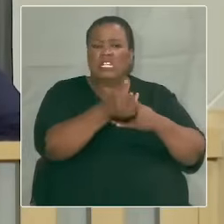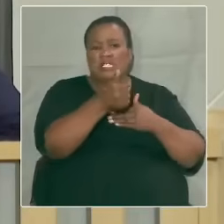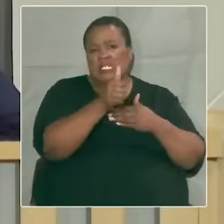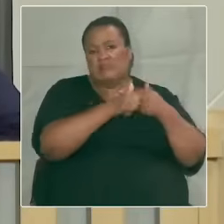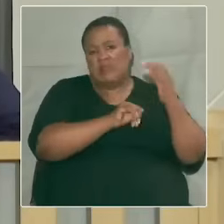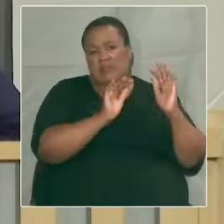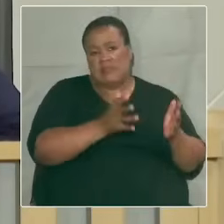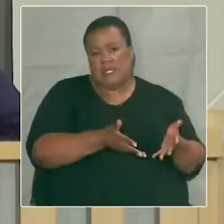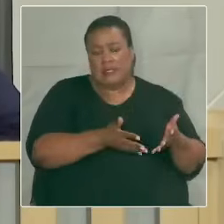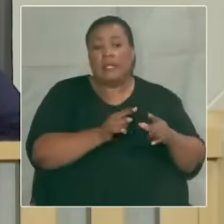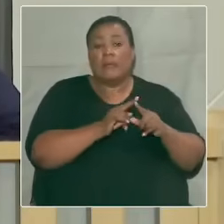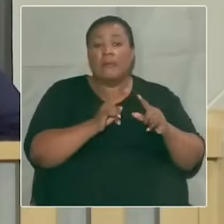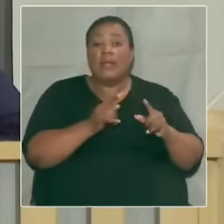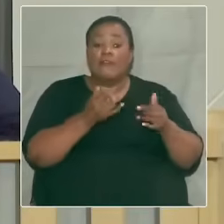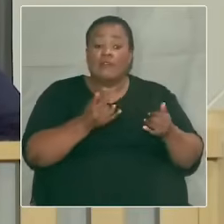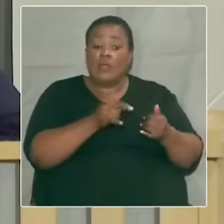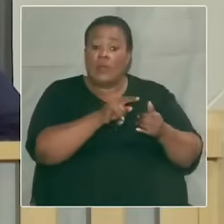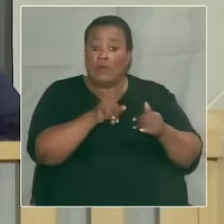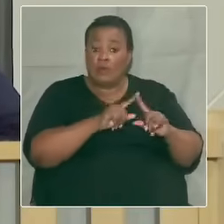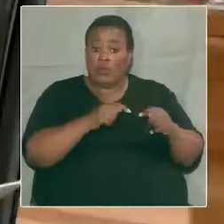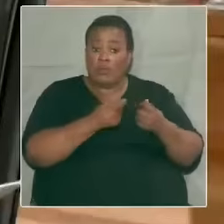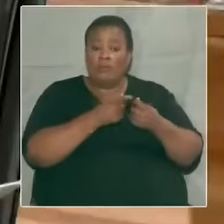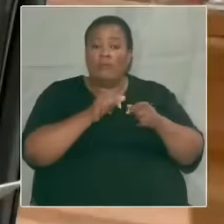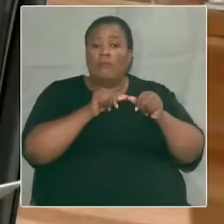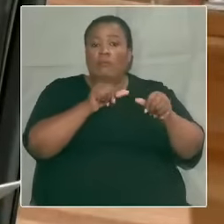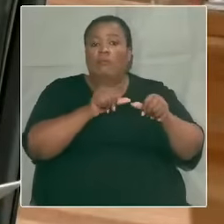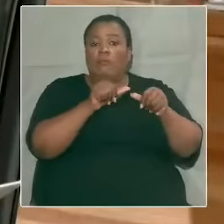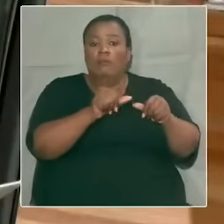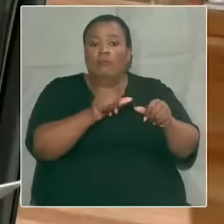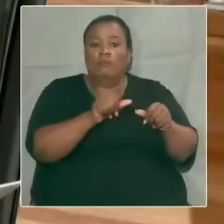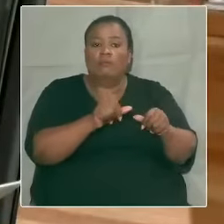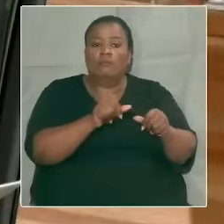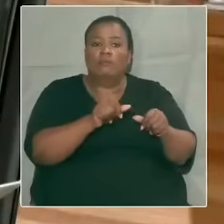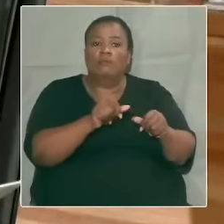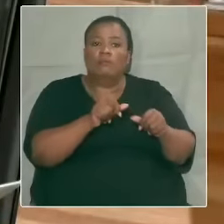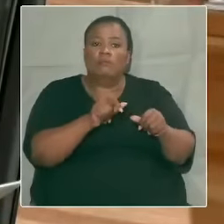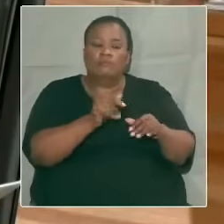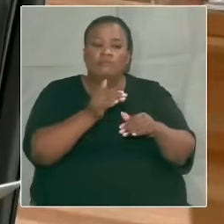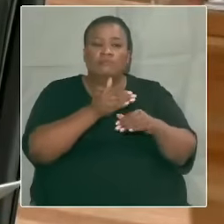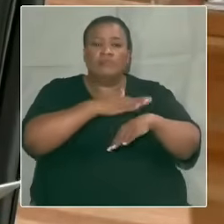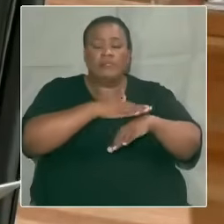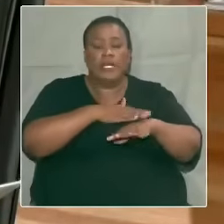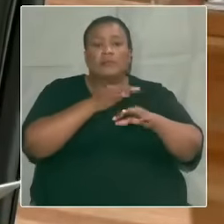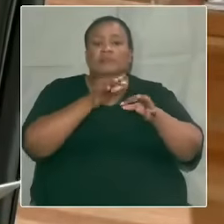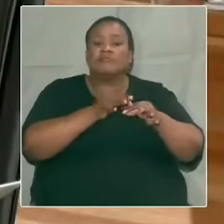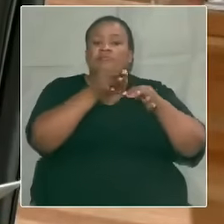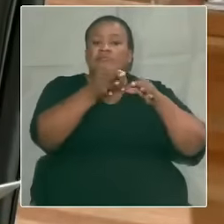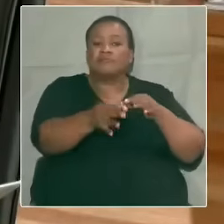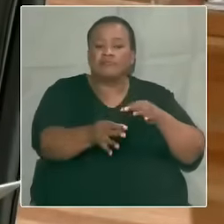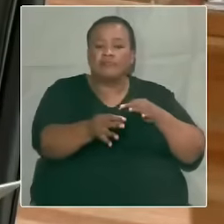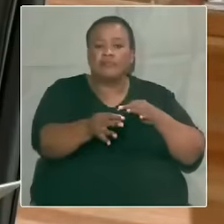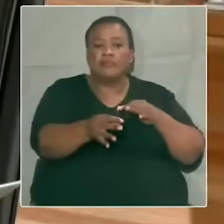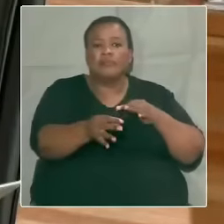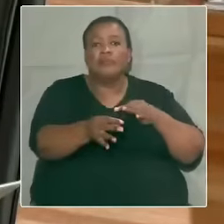it to continue operating, its term had to be extended for a further 6 months,